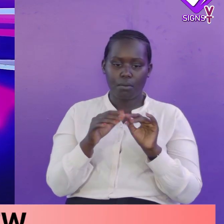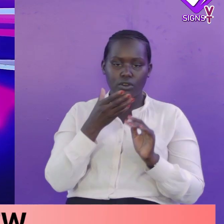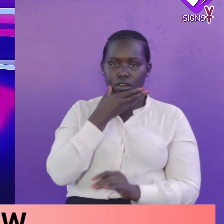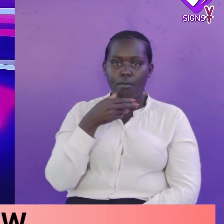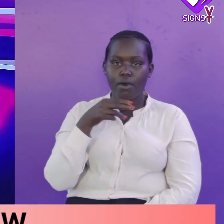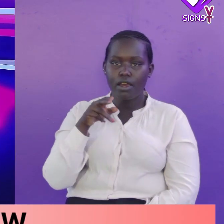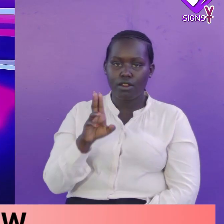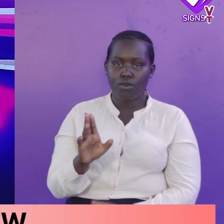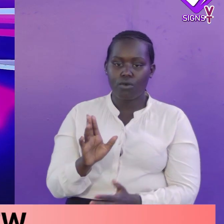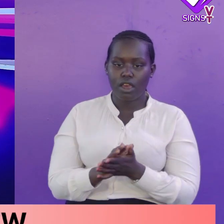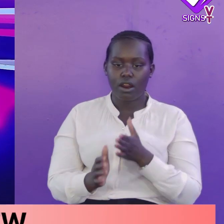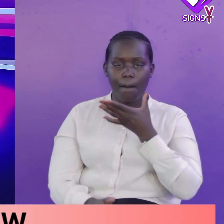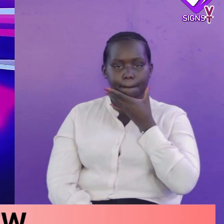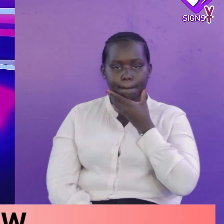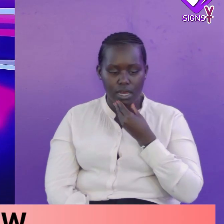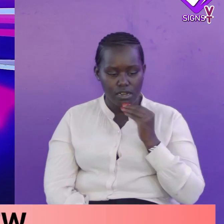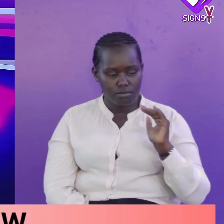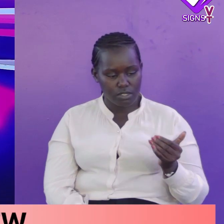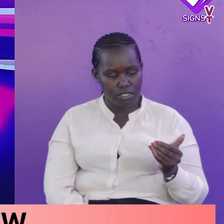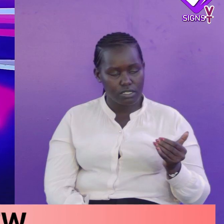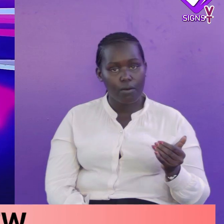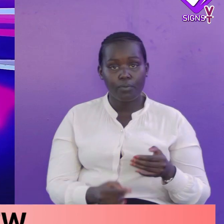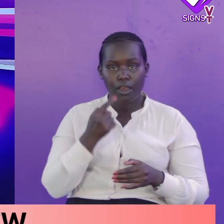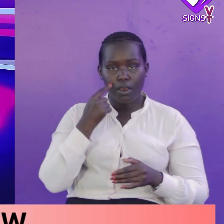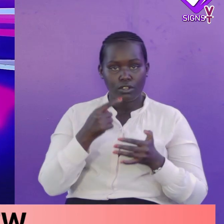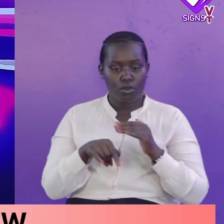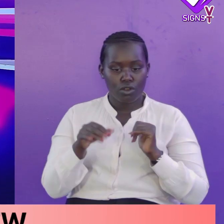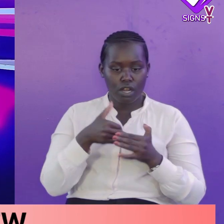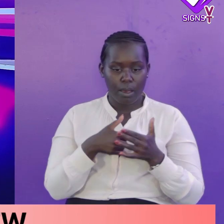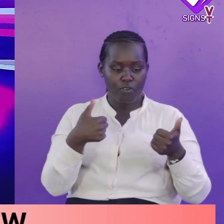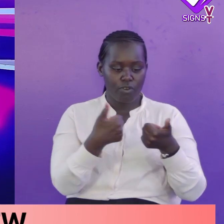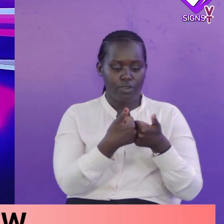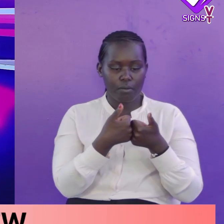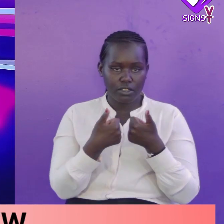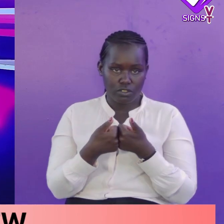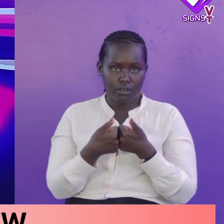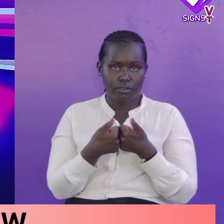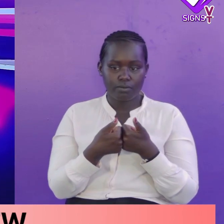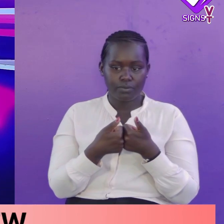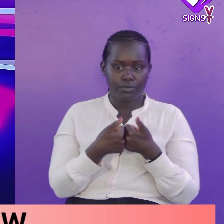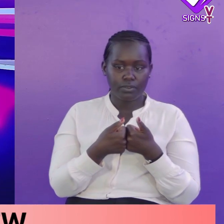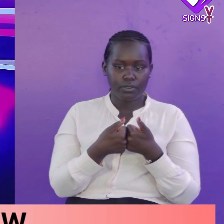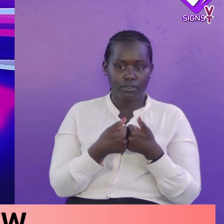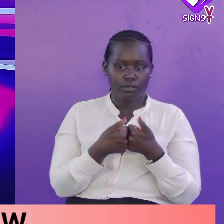versus Man City. You said before the game the Man U fans